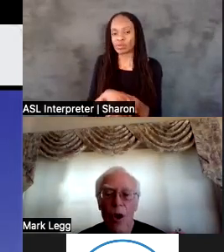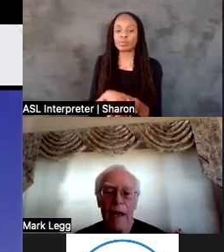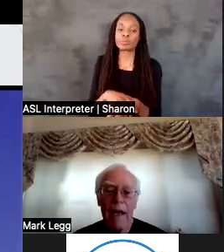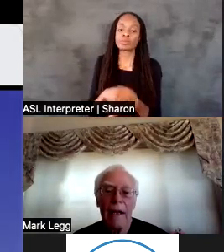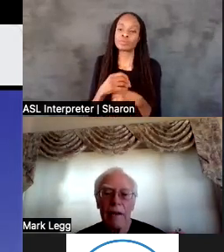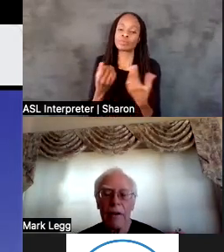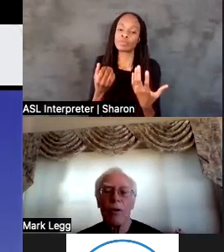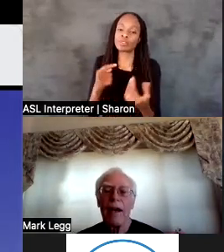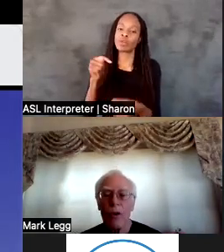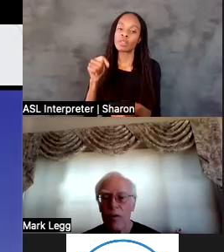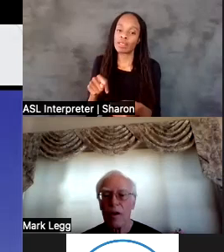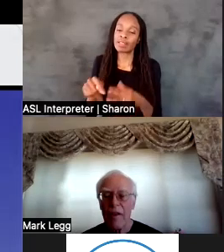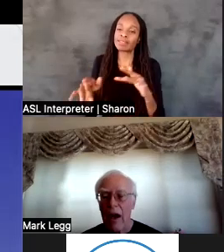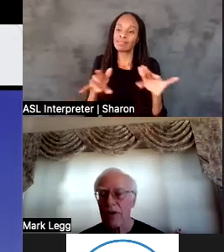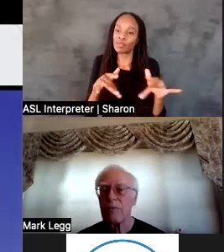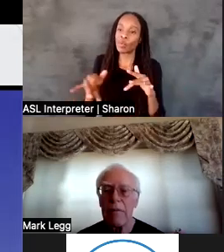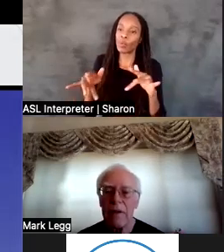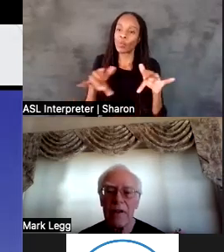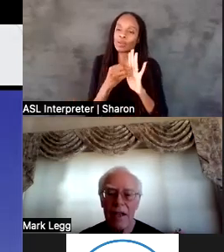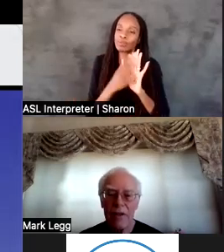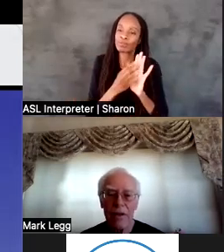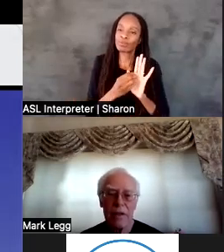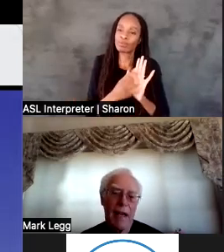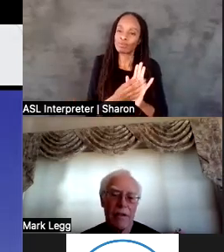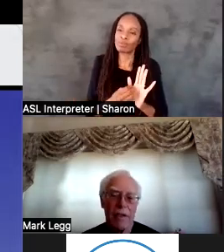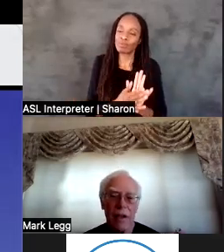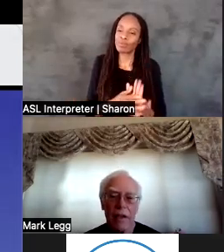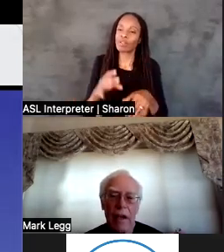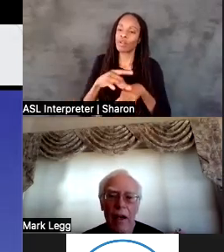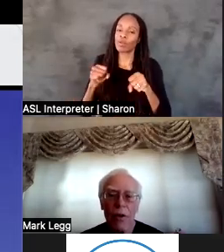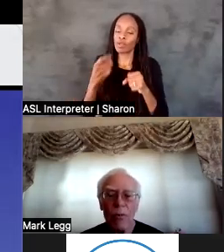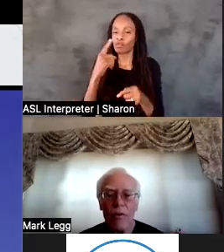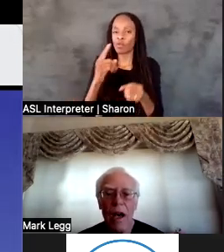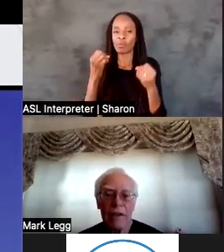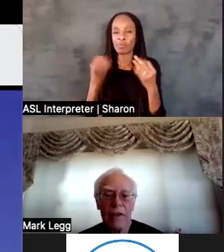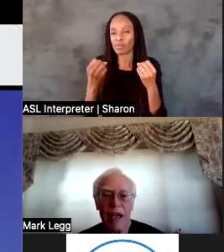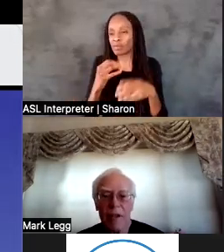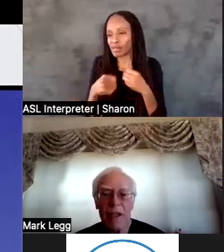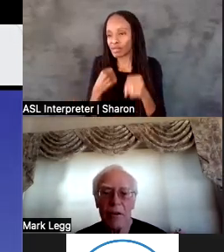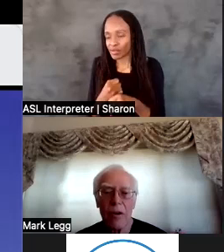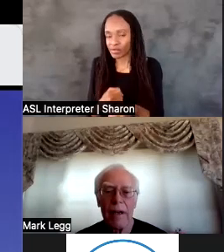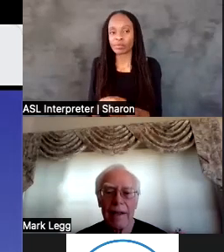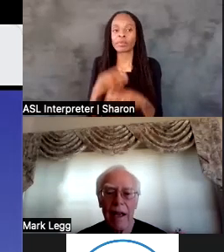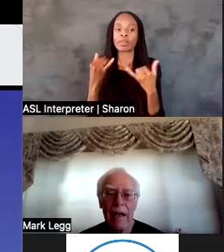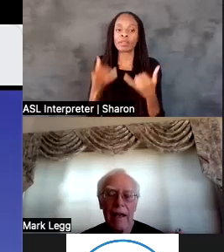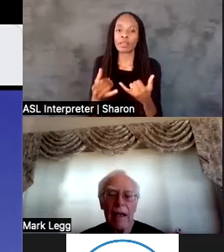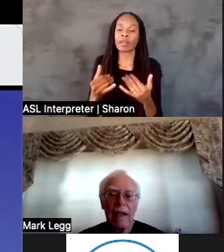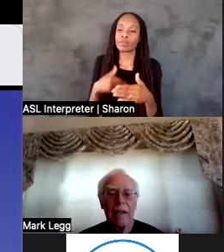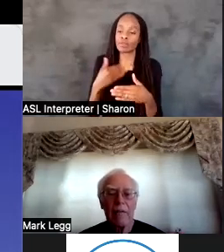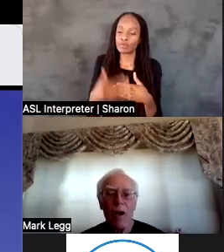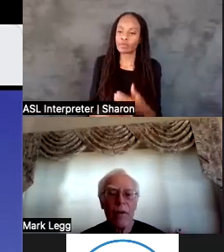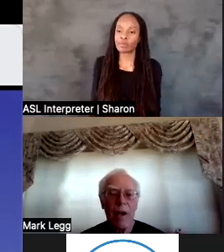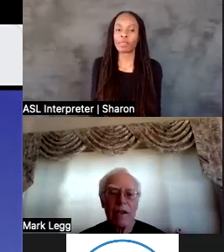is recording earthquakes over thousands or maybe even tens or hundreds of thousands of years. So we'll move on to seismicity. So we'll go to the next slide